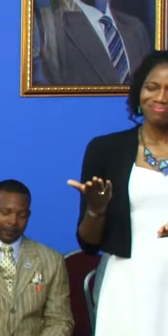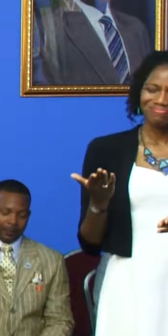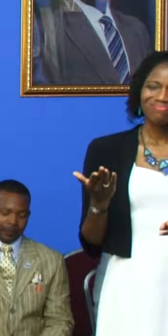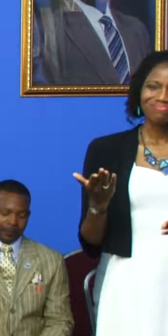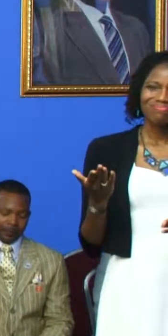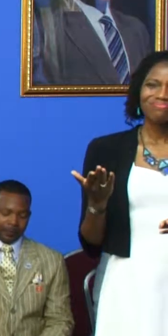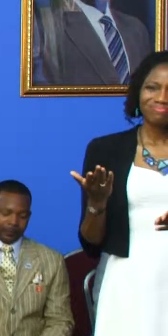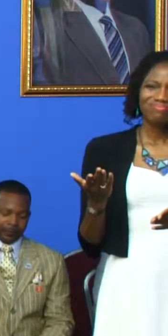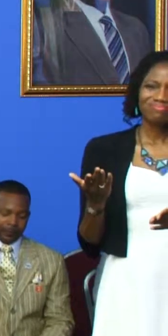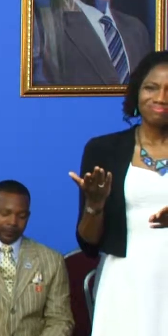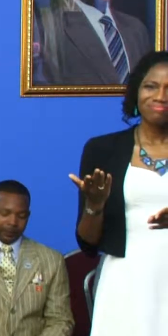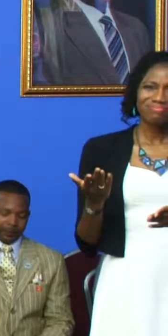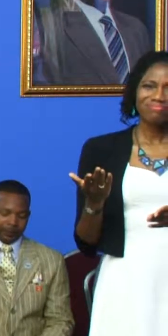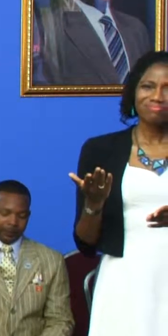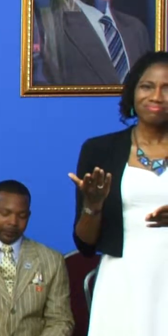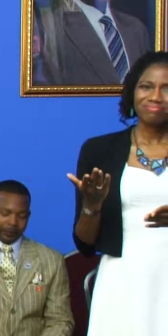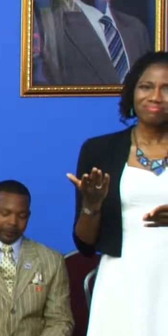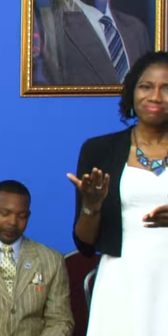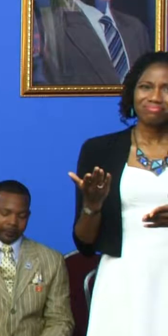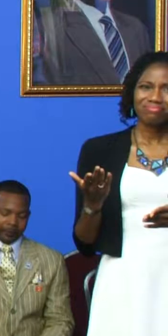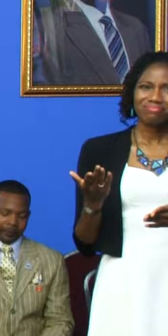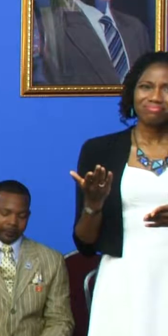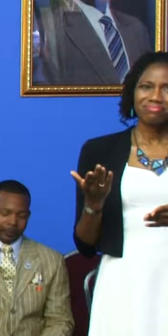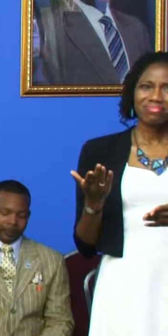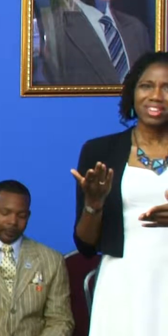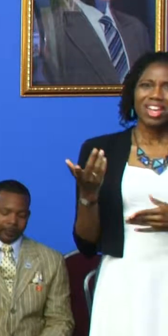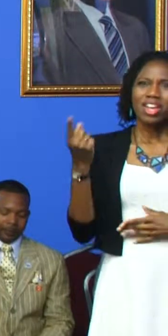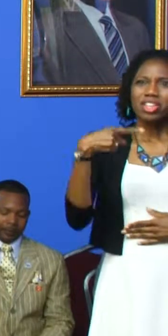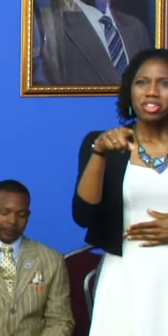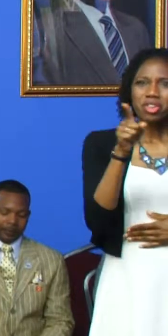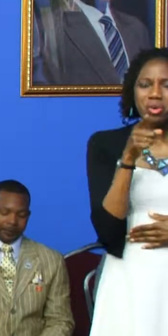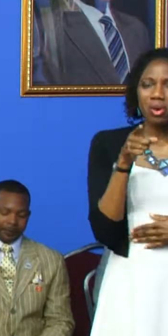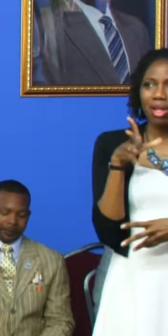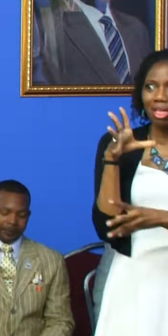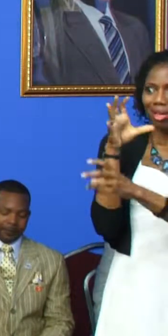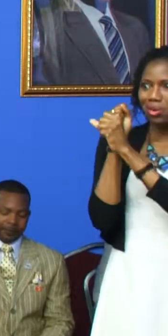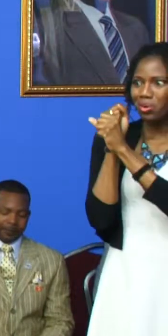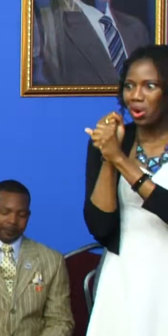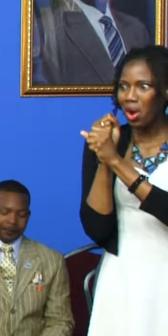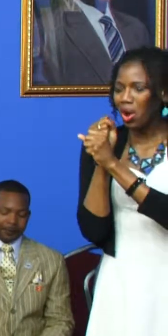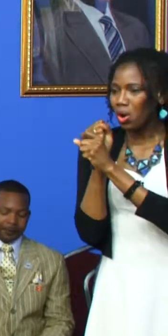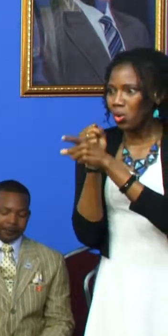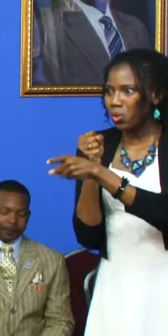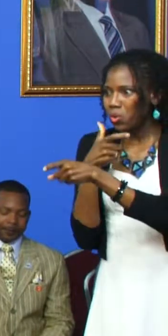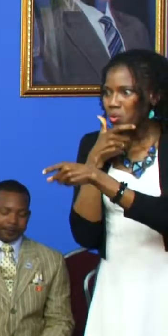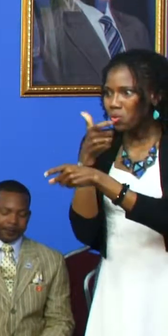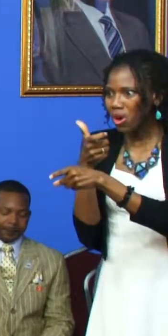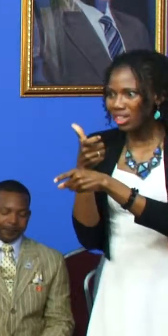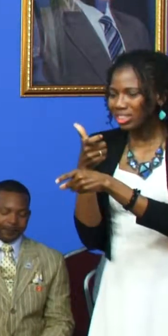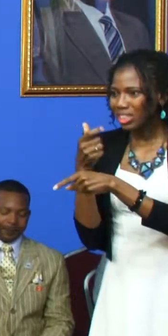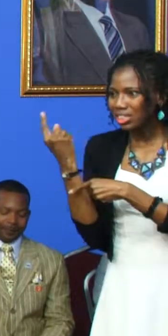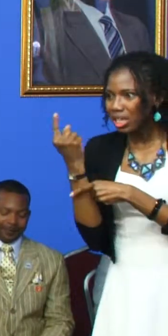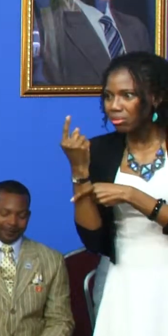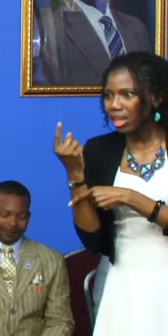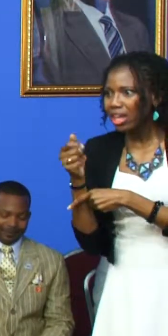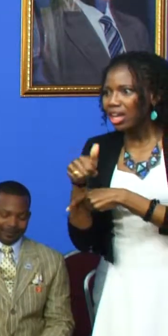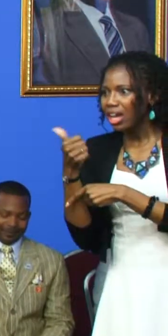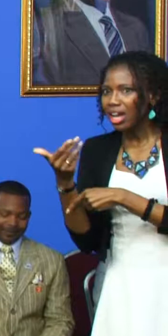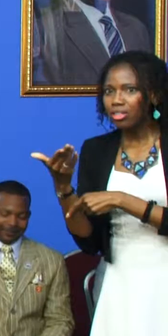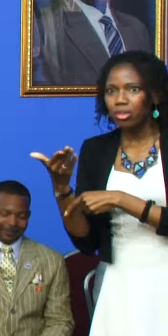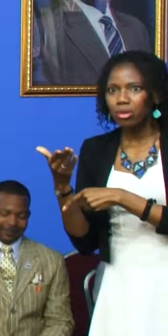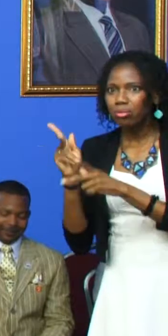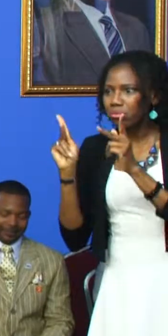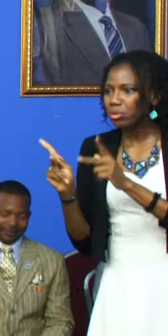You more caught up in what somebody else's child gonna go